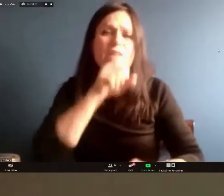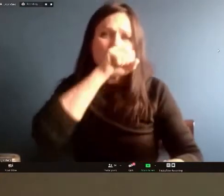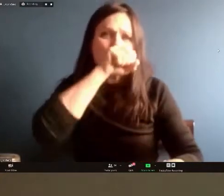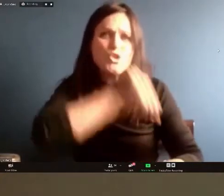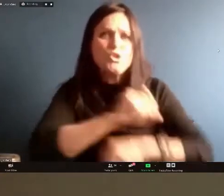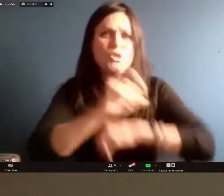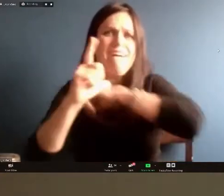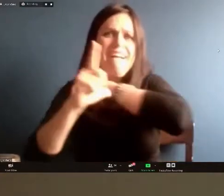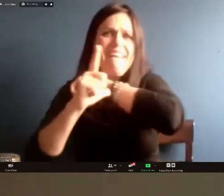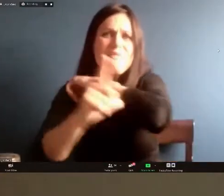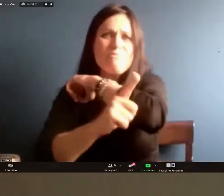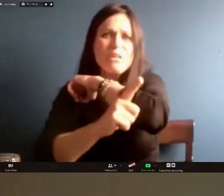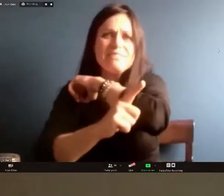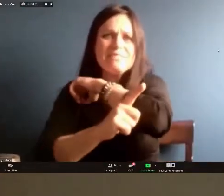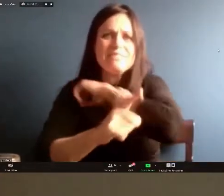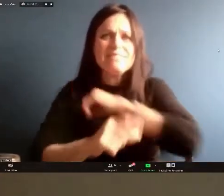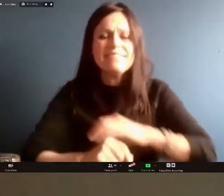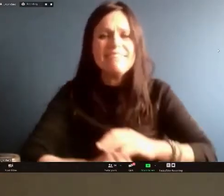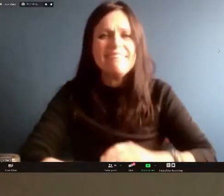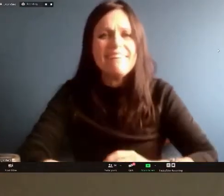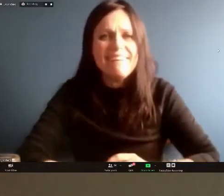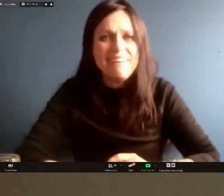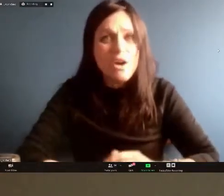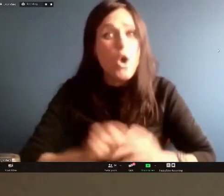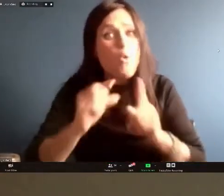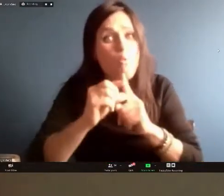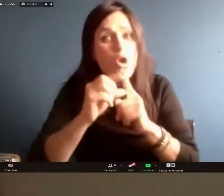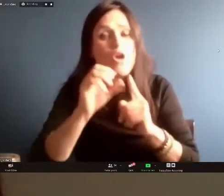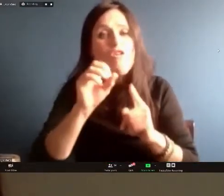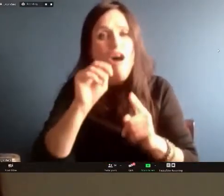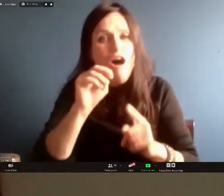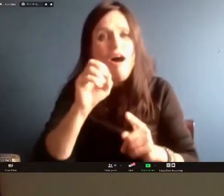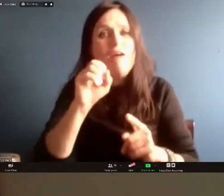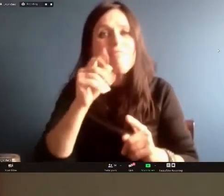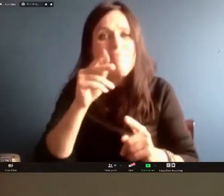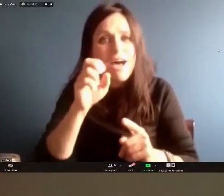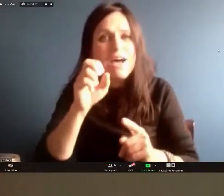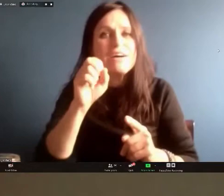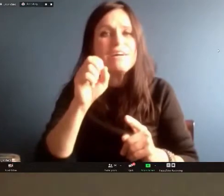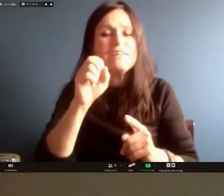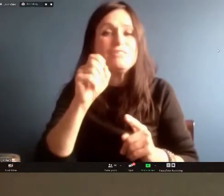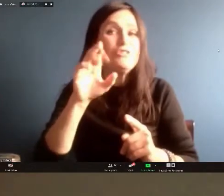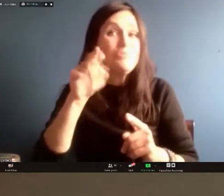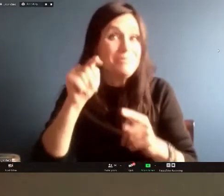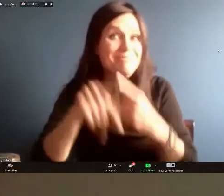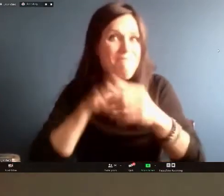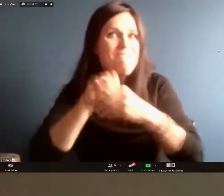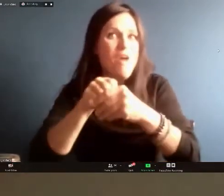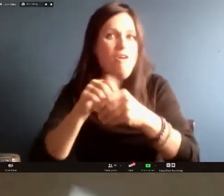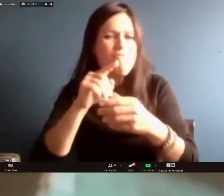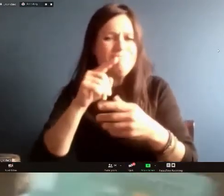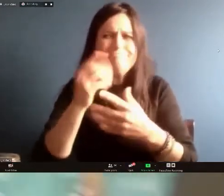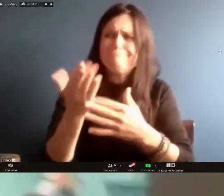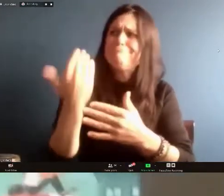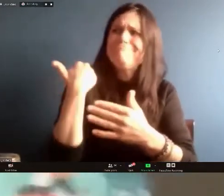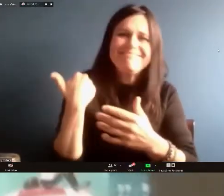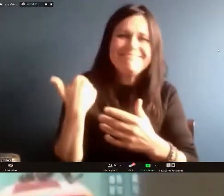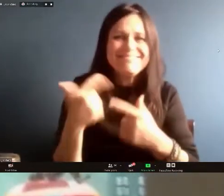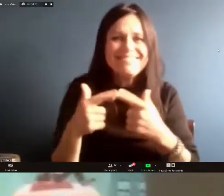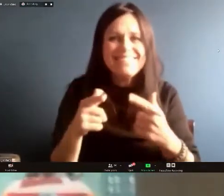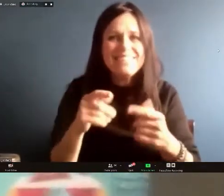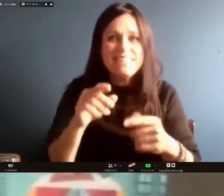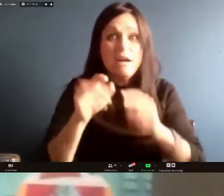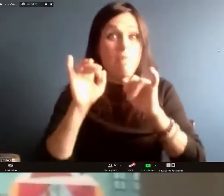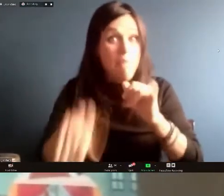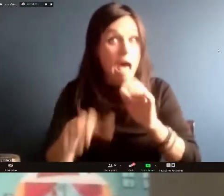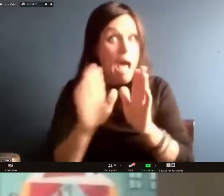to go to your Word on the Street one year and do some events, and it was so much fun. Um, No Fixed Address,